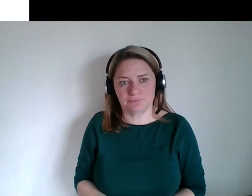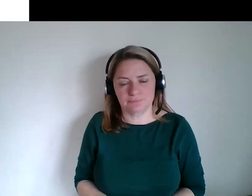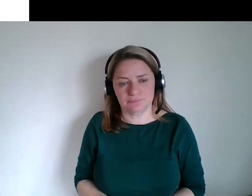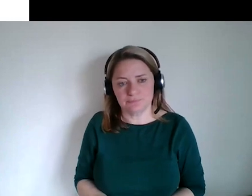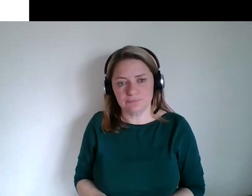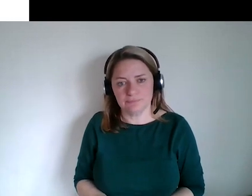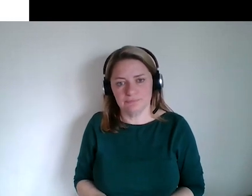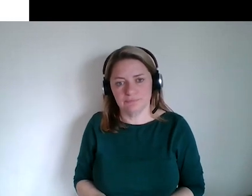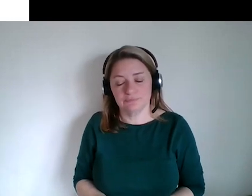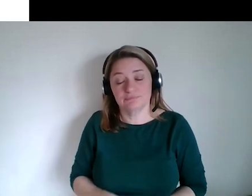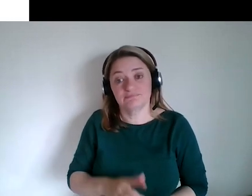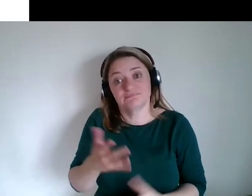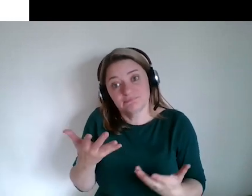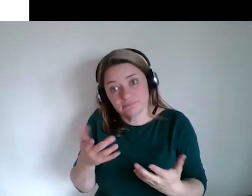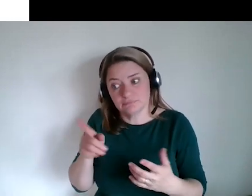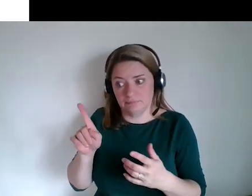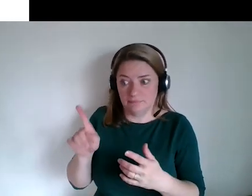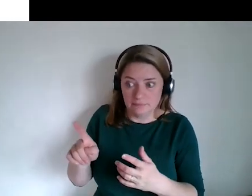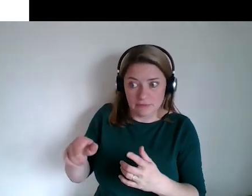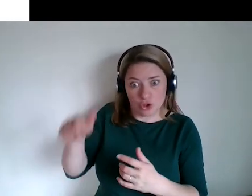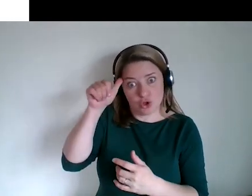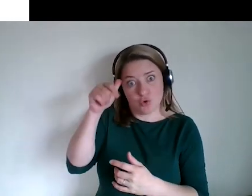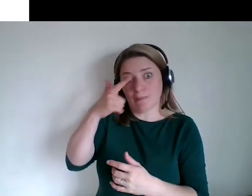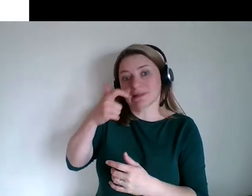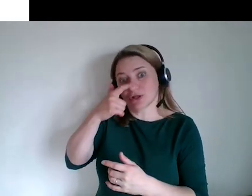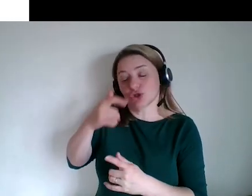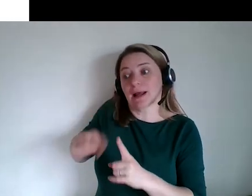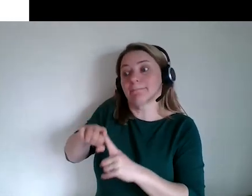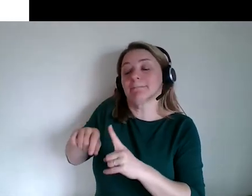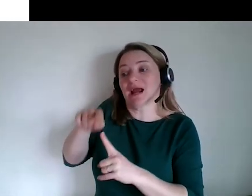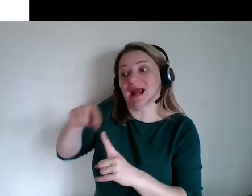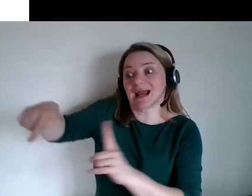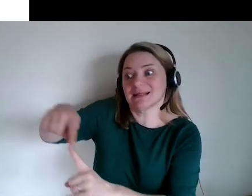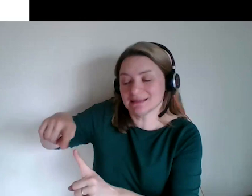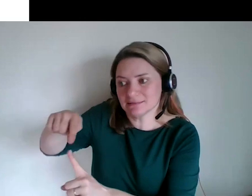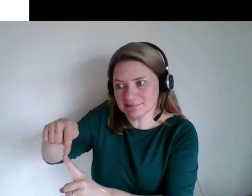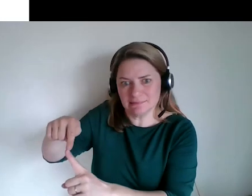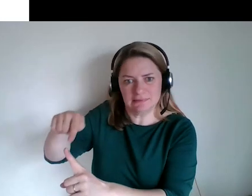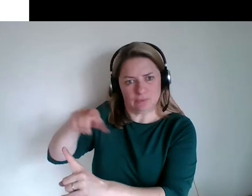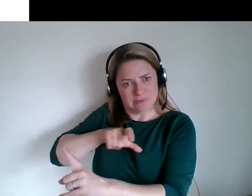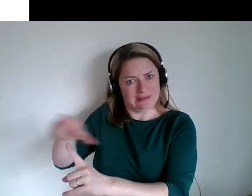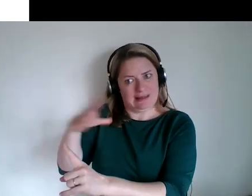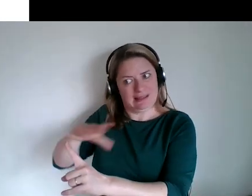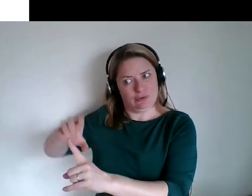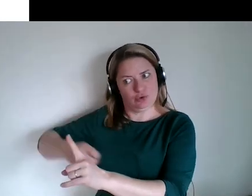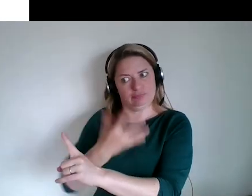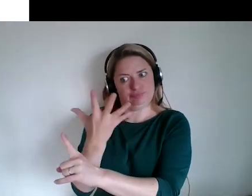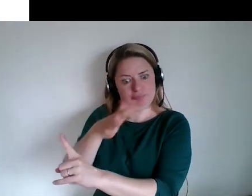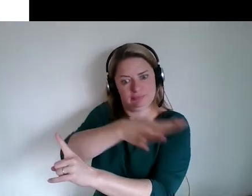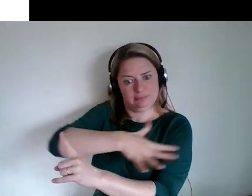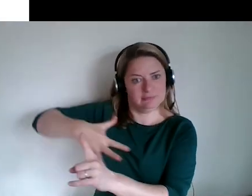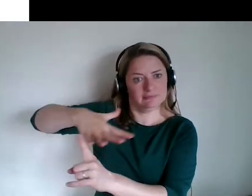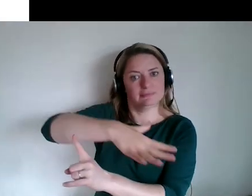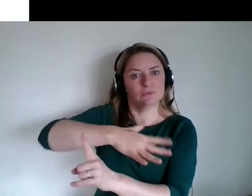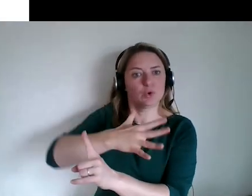Yet, despite the potential impact of clinical education research, there is a significant need to grow and develop